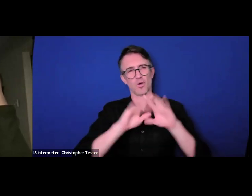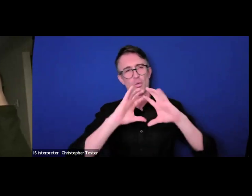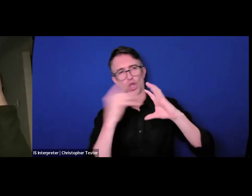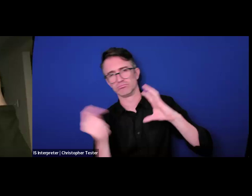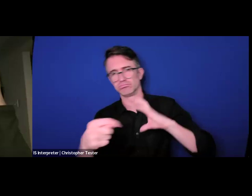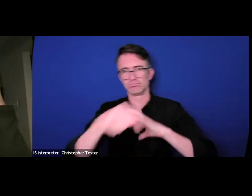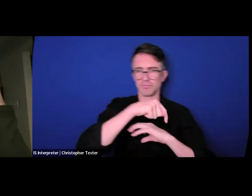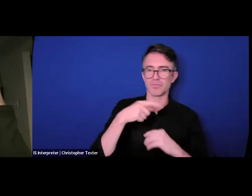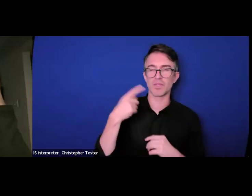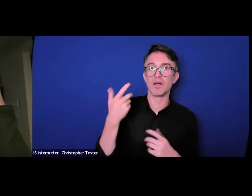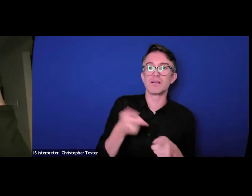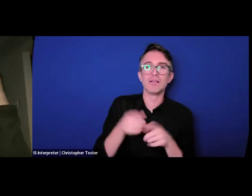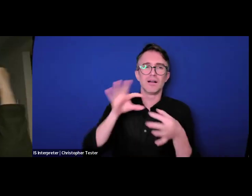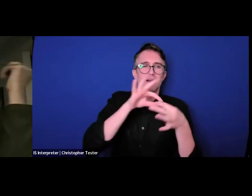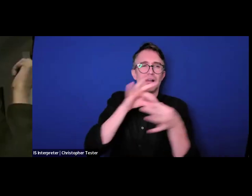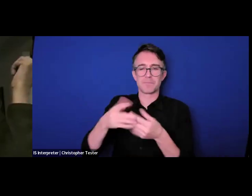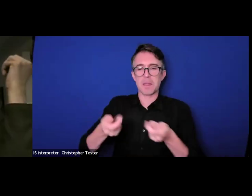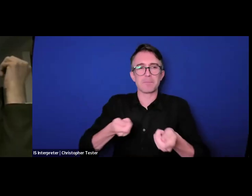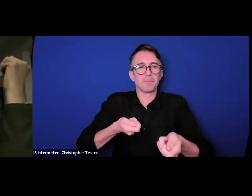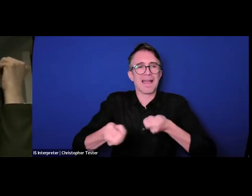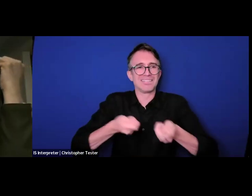could enable exchange of data around